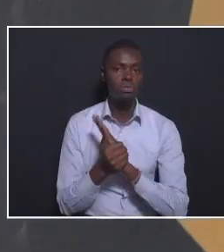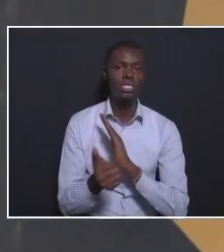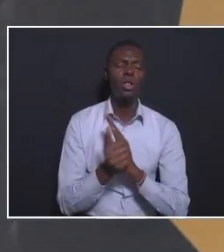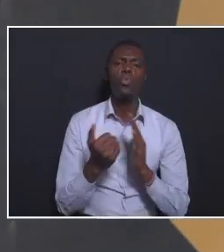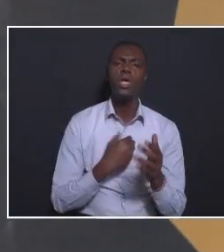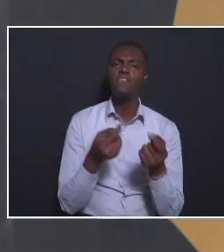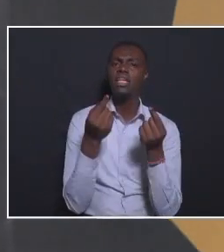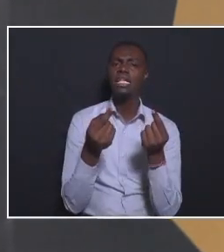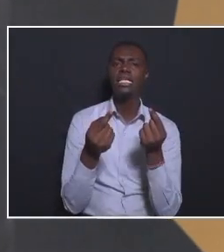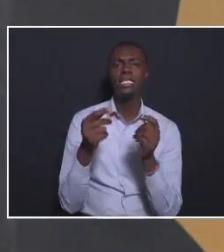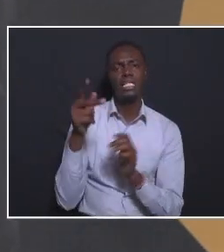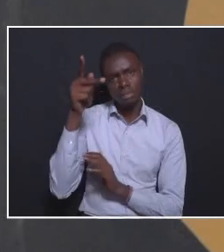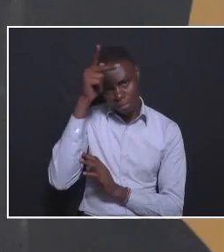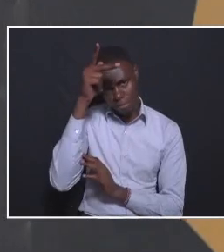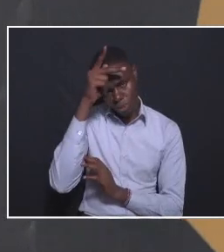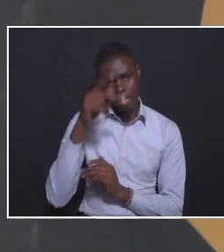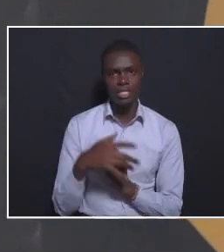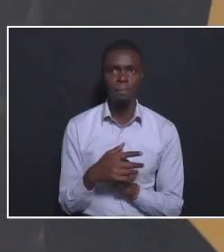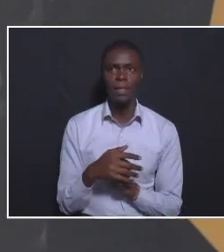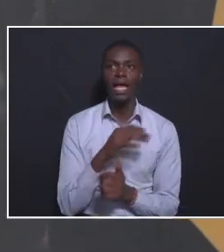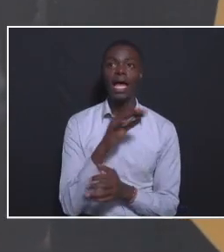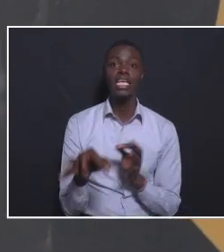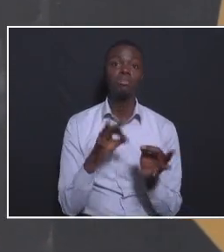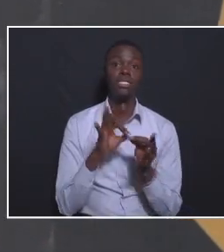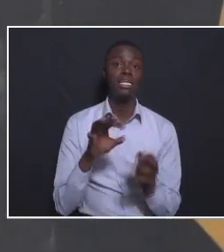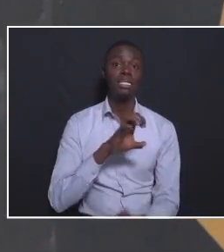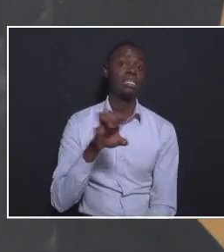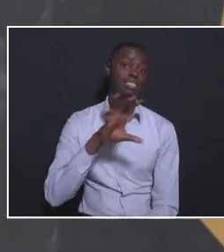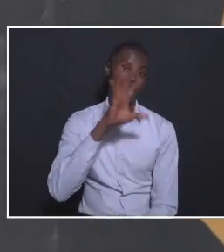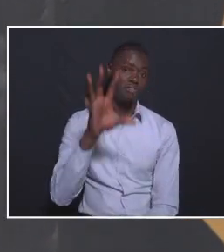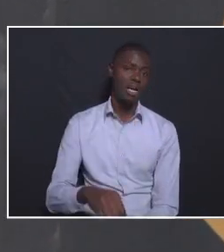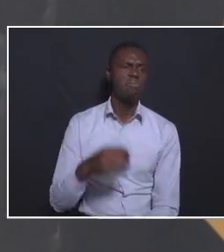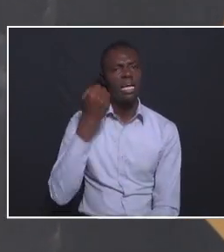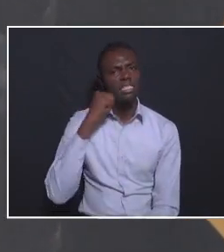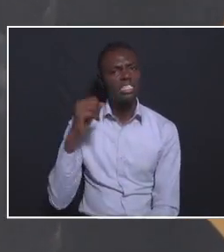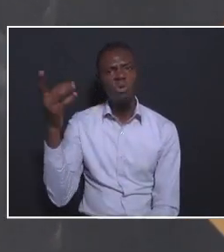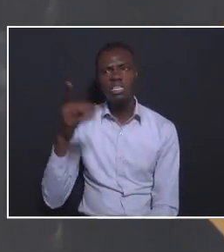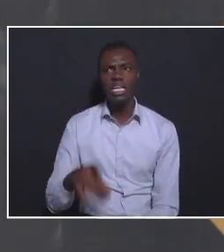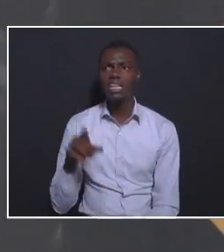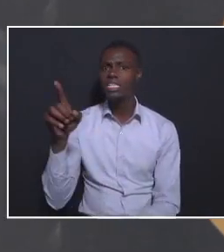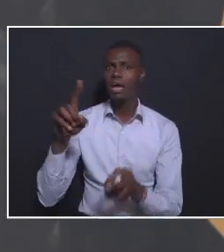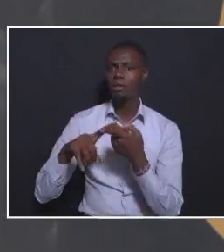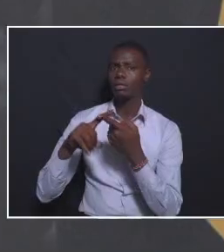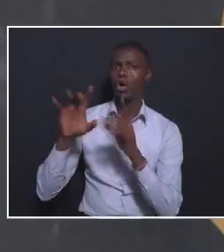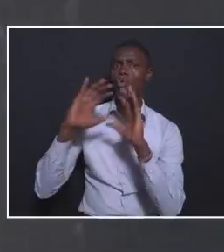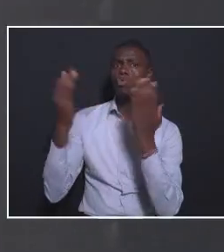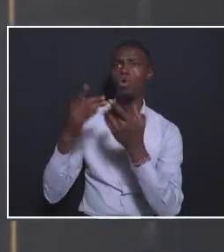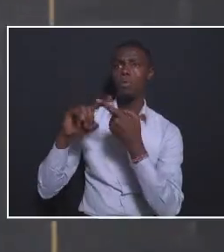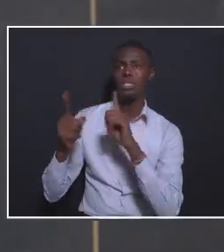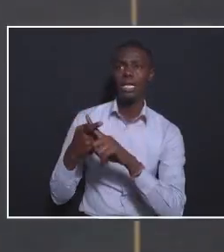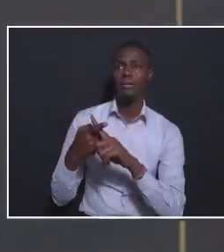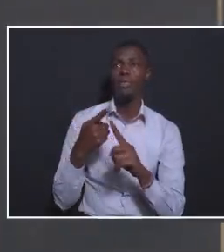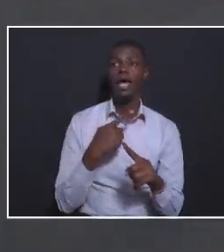it on the continent, especially here in East Africa. Sound design, these are the global standards. And